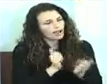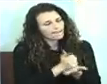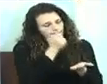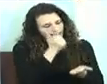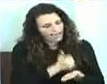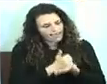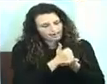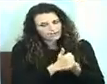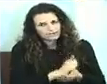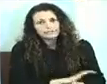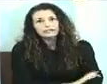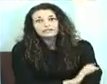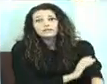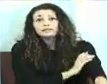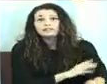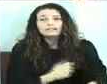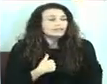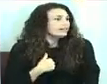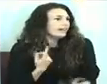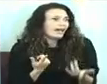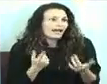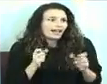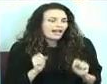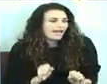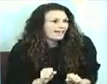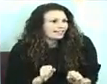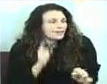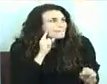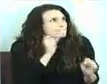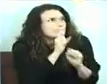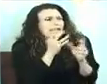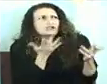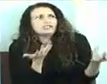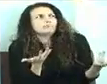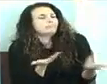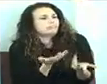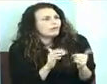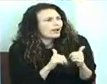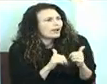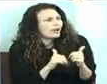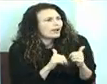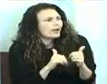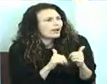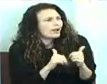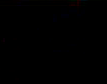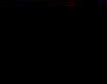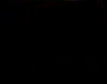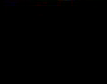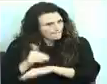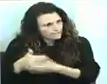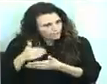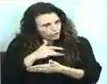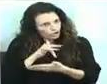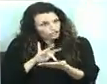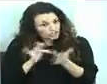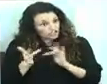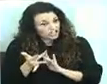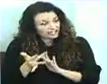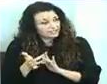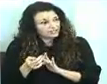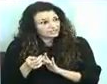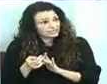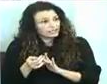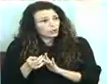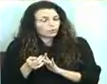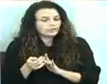Amen. I can only imagine what it would have been like that night before Jesus was to be